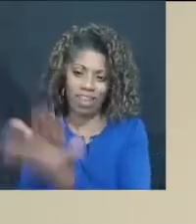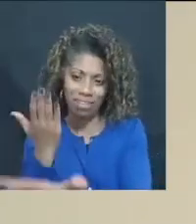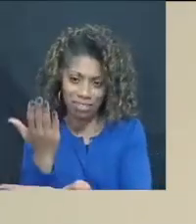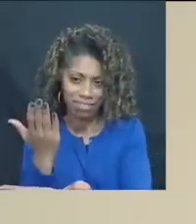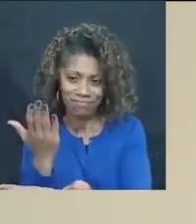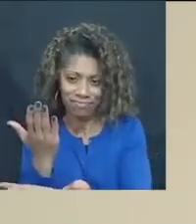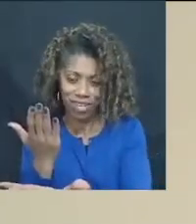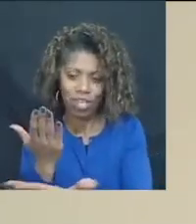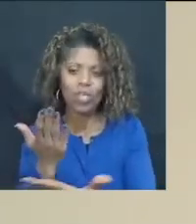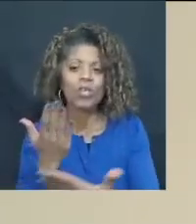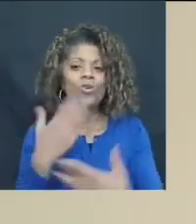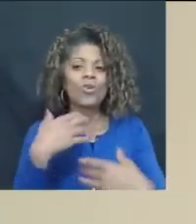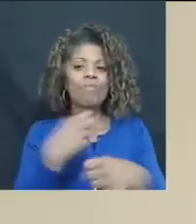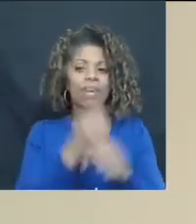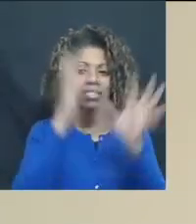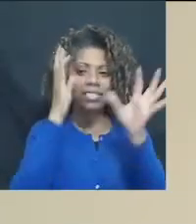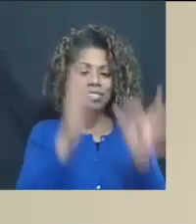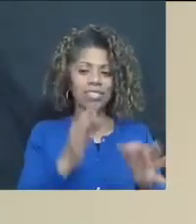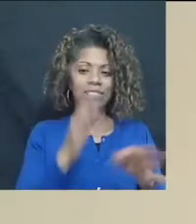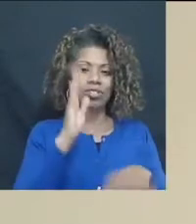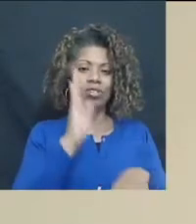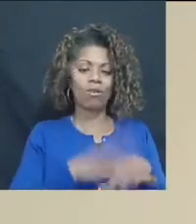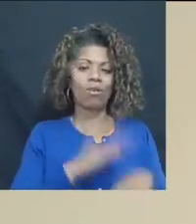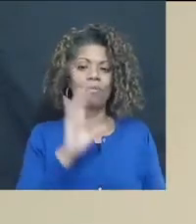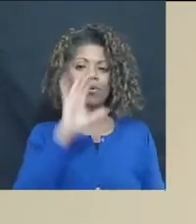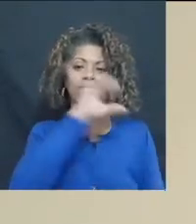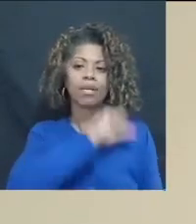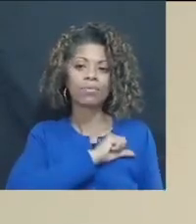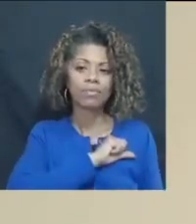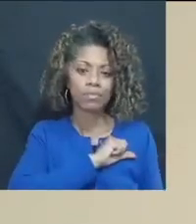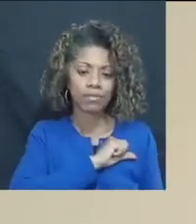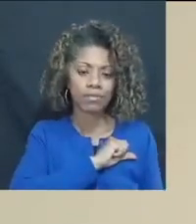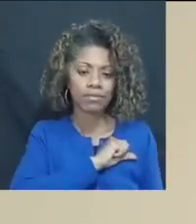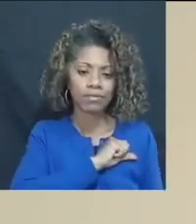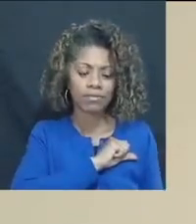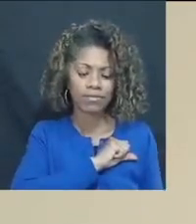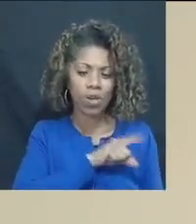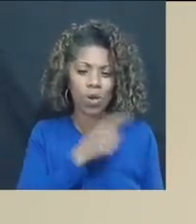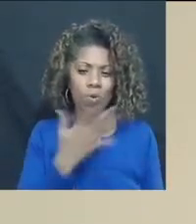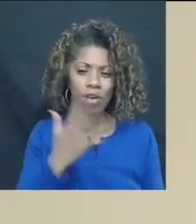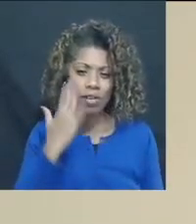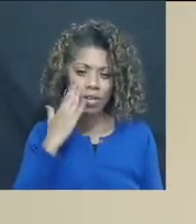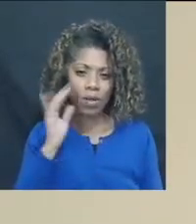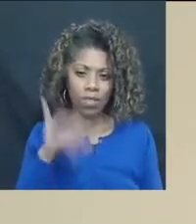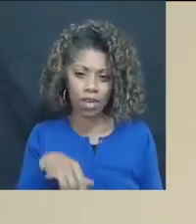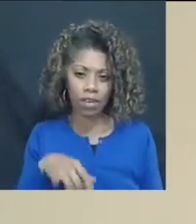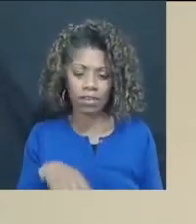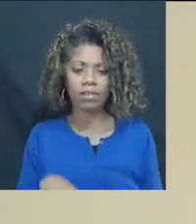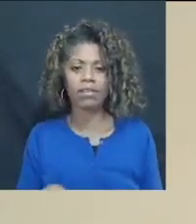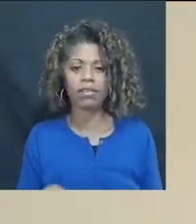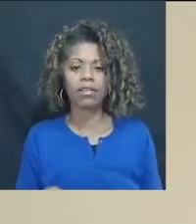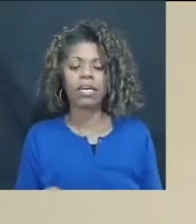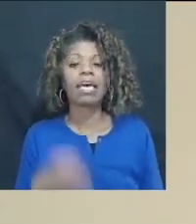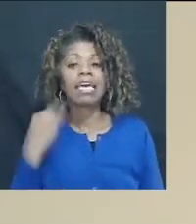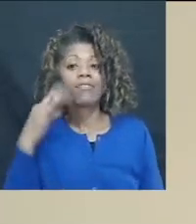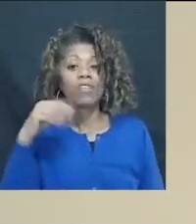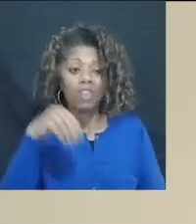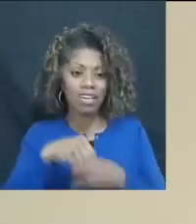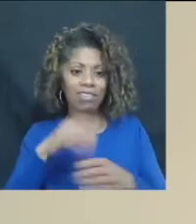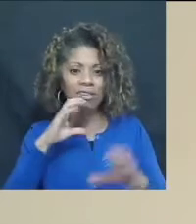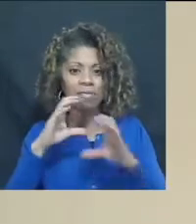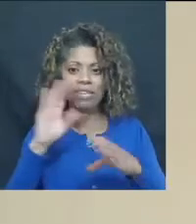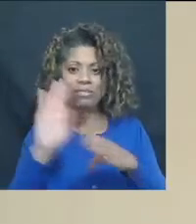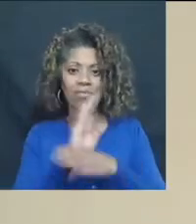or intuitively, but I'm saying it's really important that those of us who are in the narrative business, you're in the communications business, you need to credit